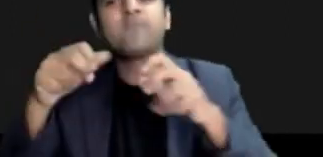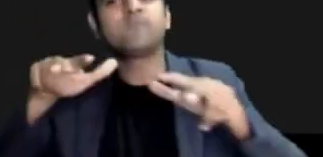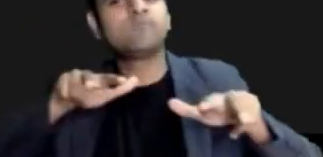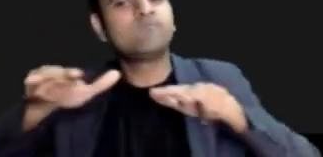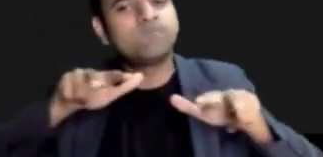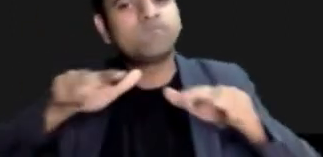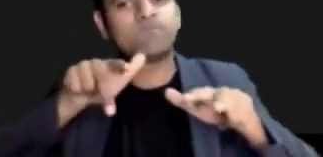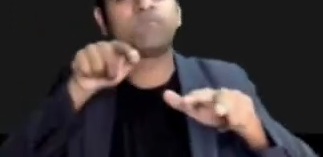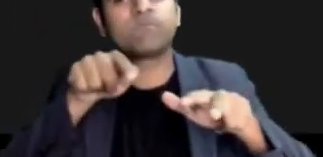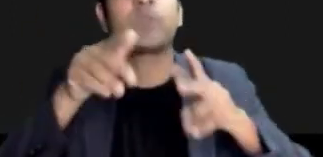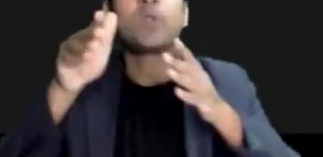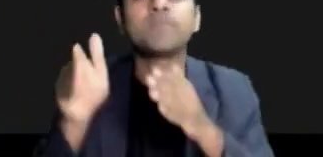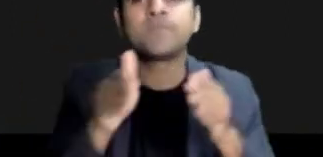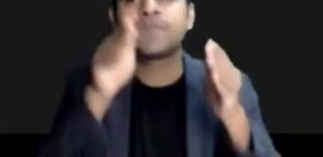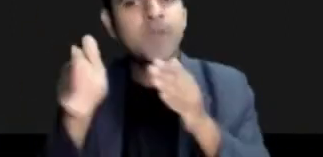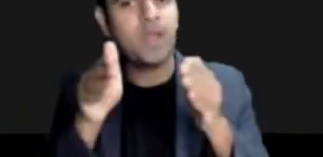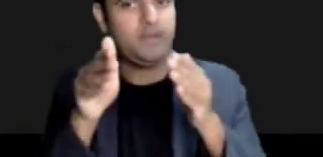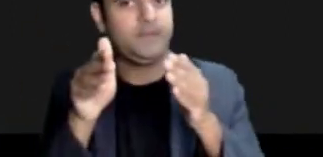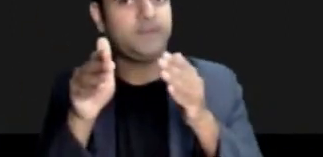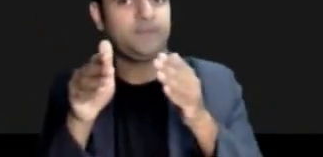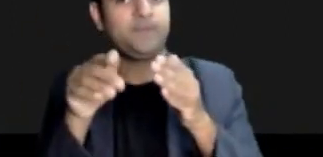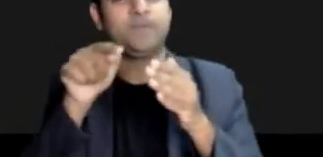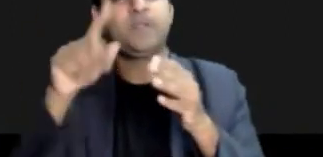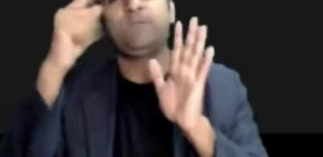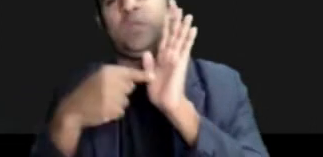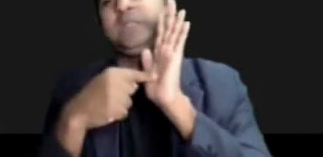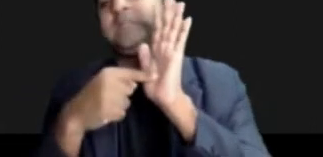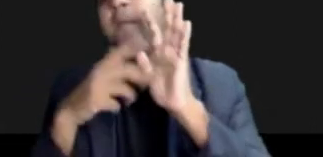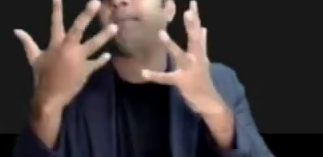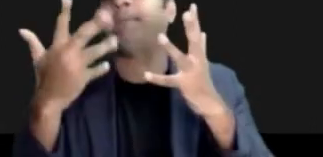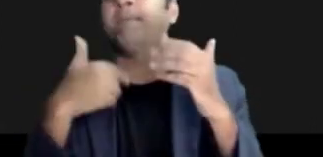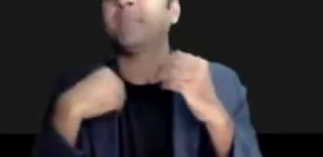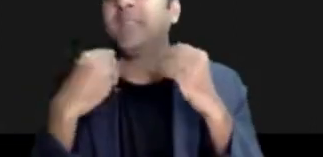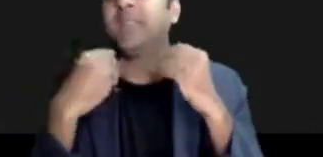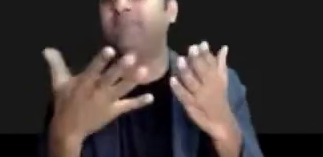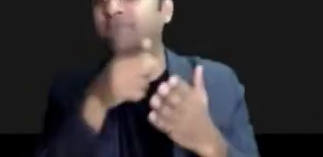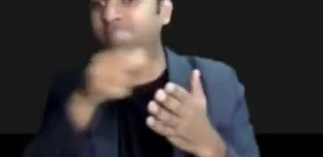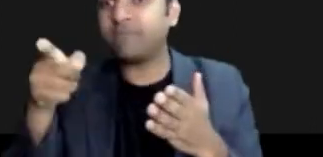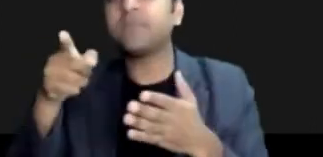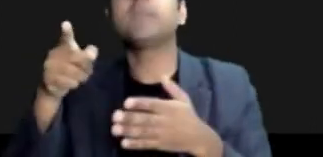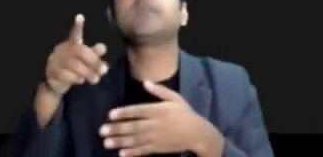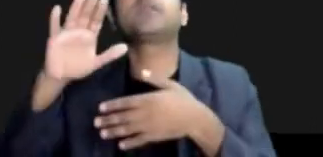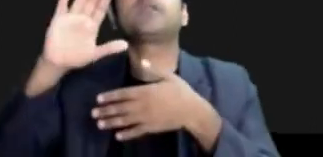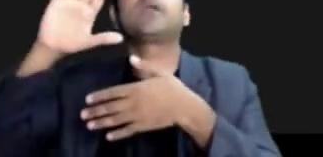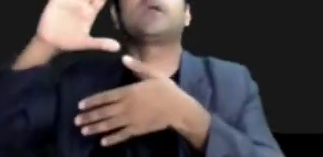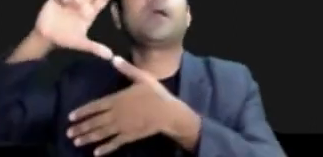a network. The DRR work is specifically very